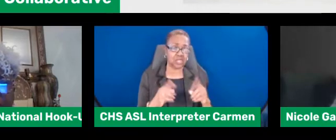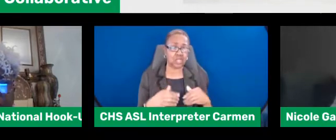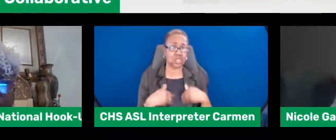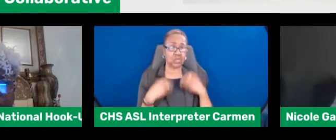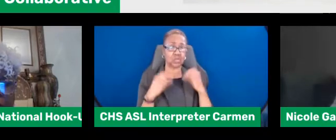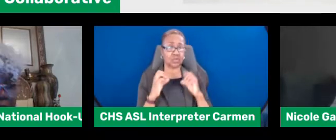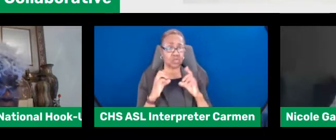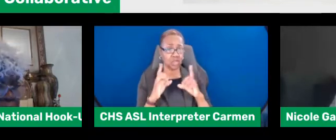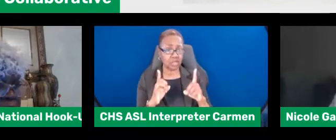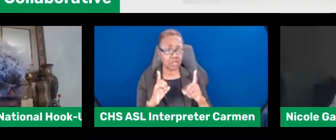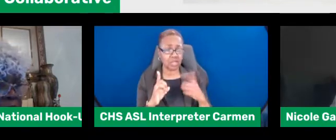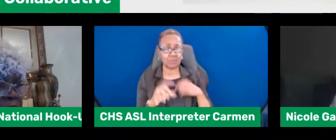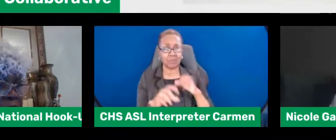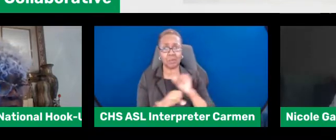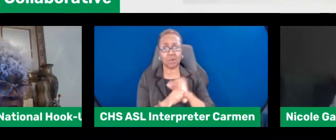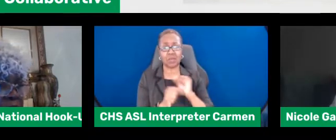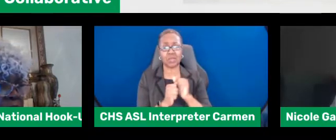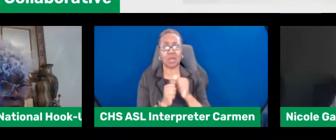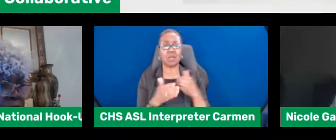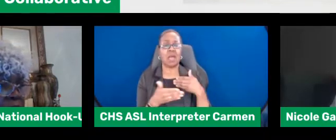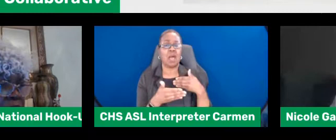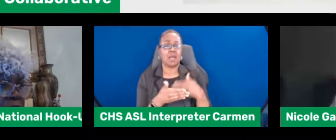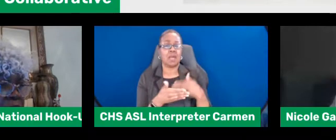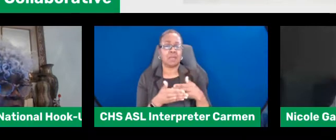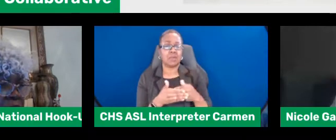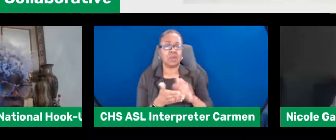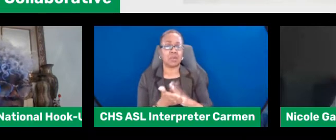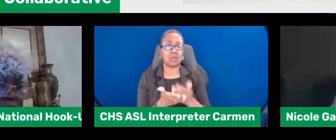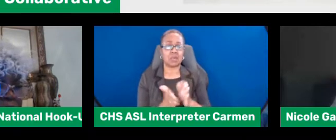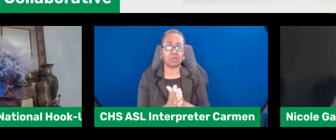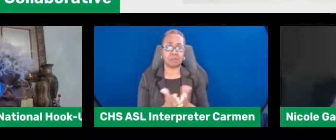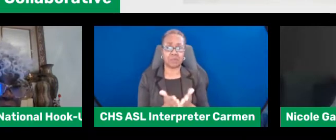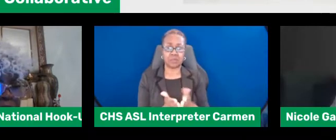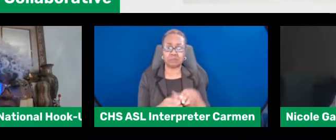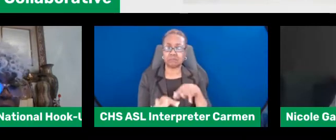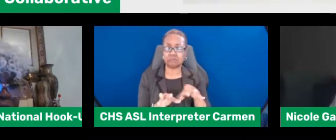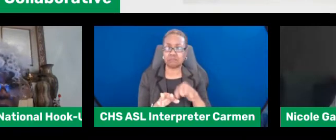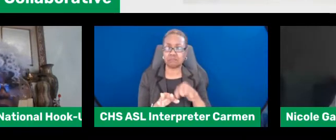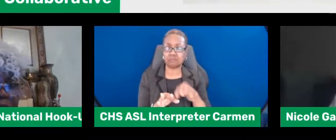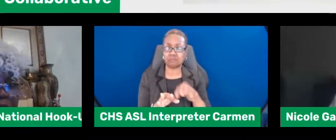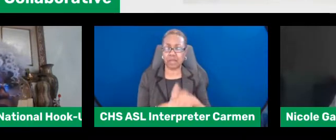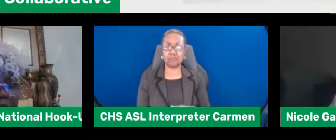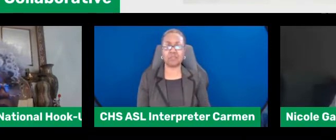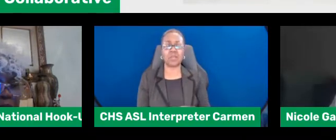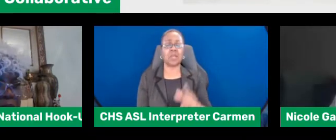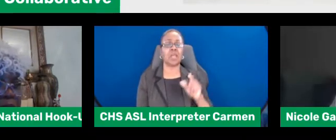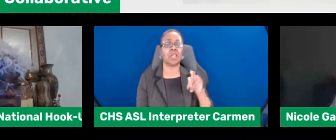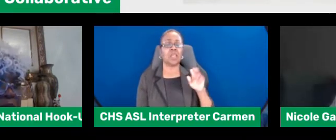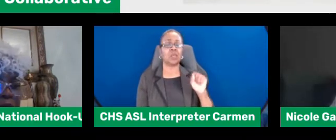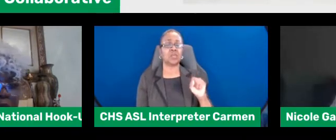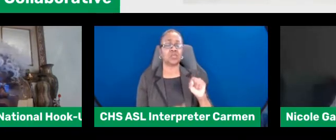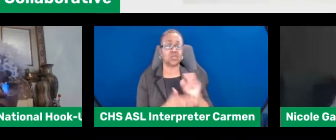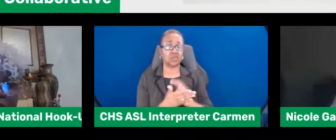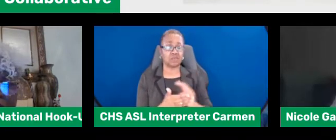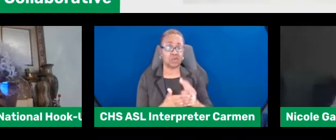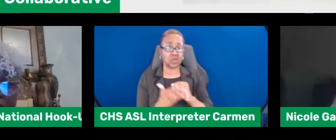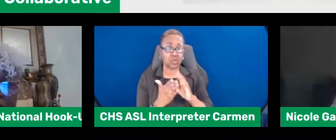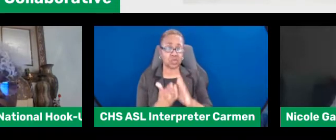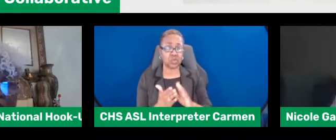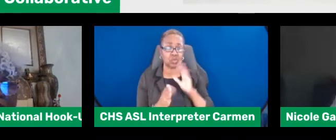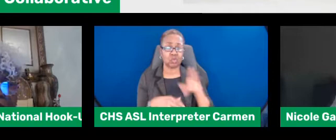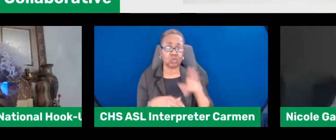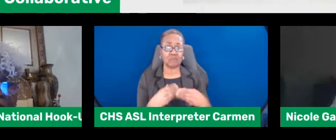us on a neighborhood cookbook, which I'll expand on in a future slide. Lewis University students are going to